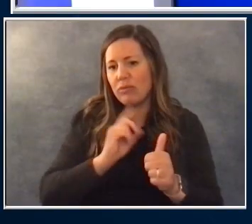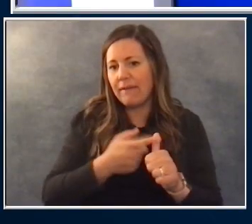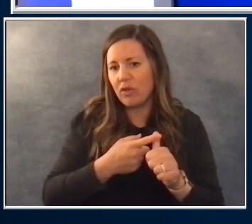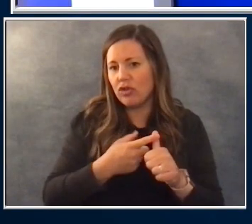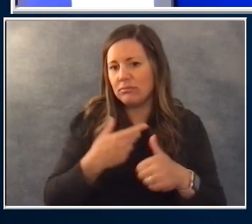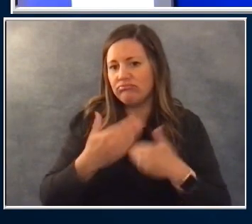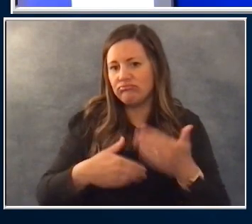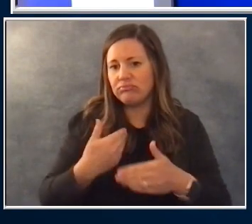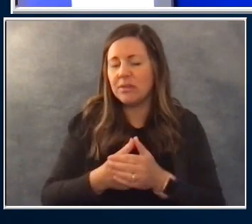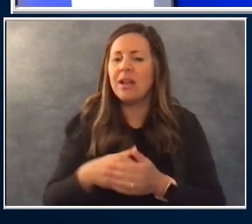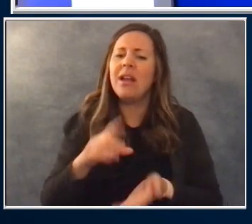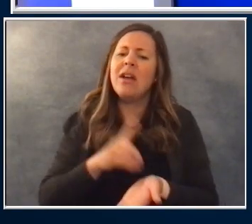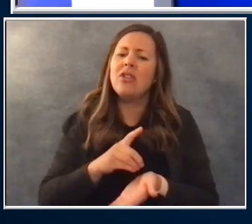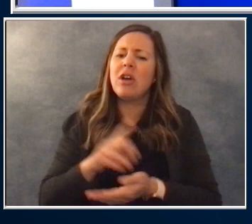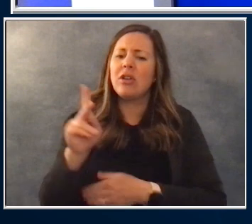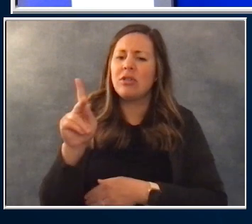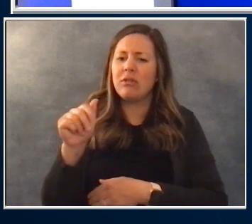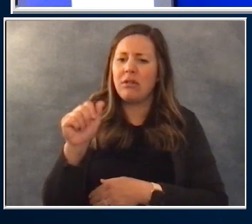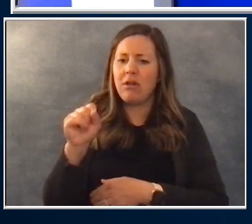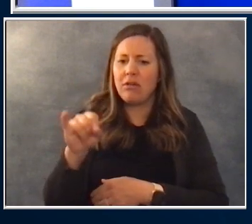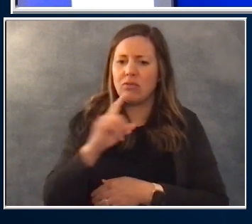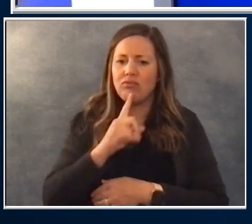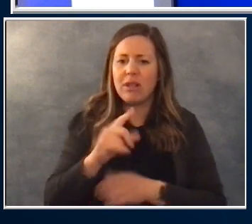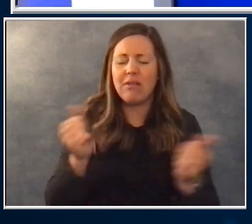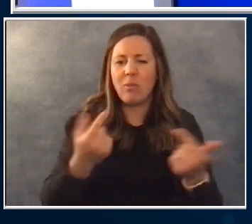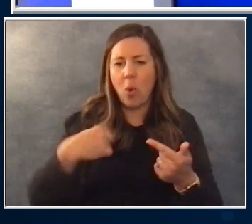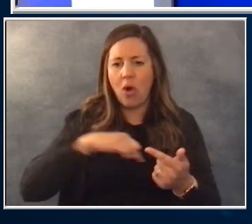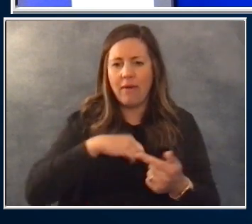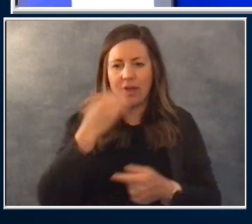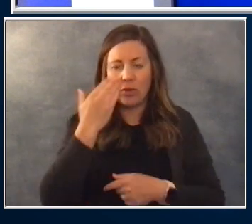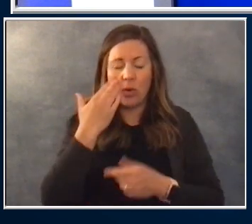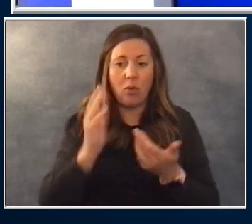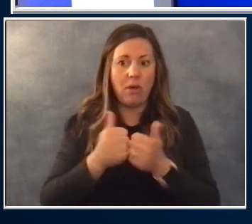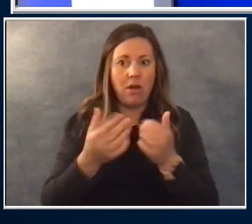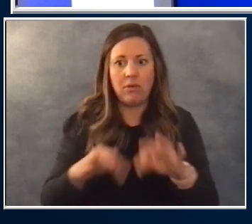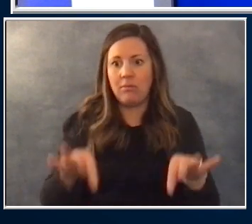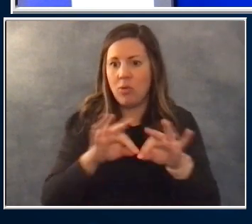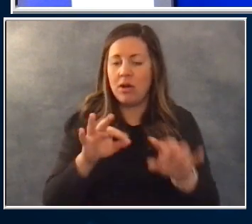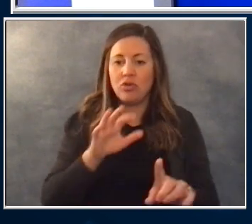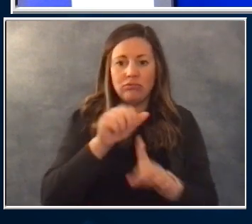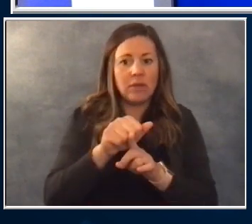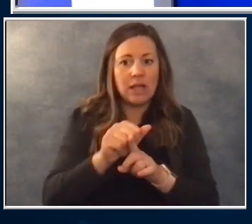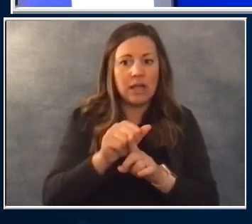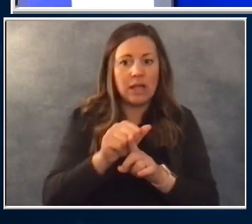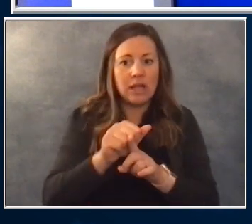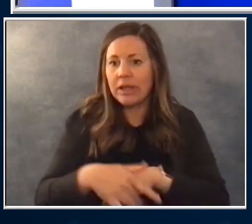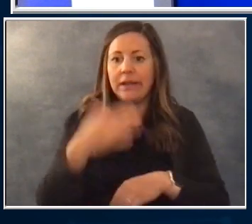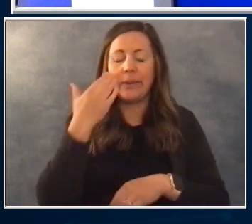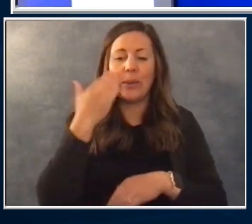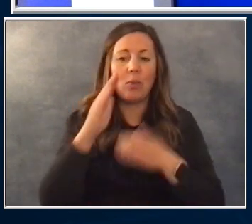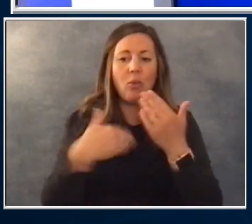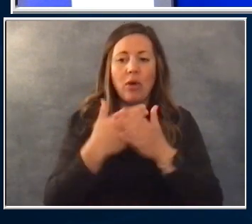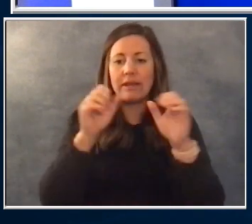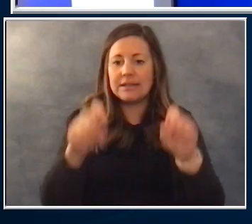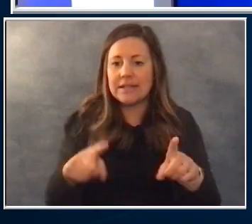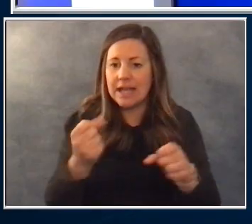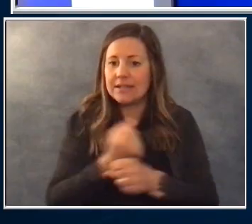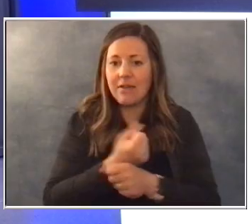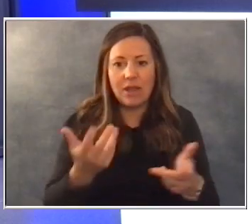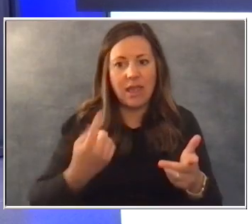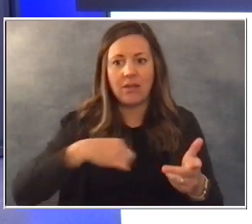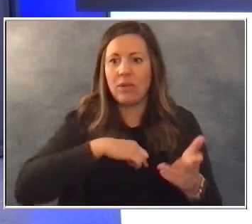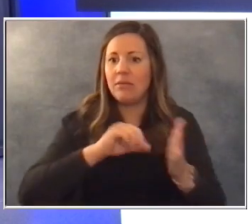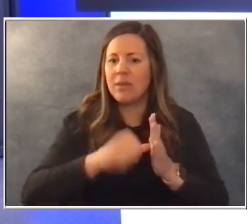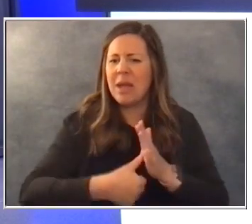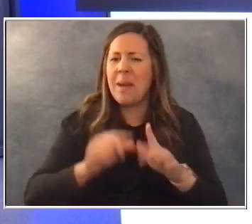Dr. Kasi, we all know how important it is to spot cancer early, get those screenings. We can't say that enough, but try to nail down